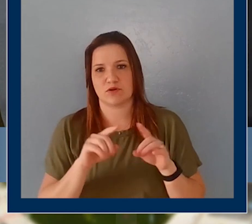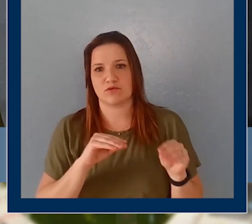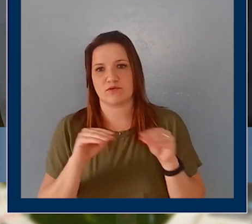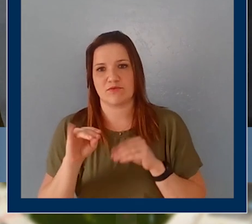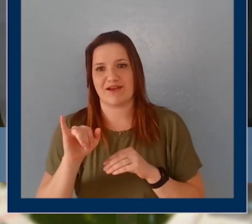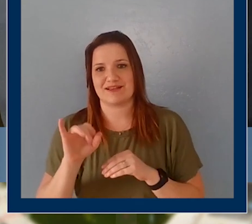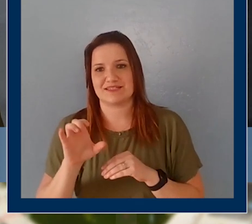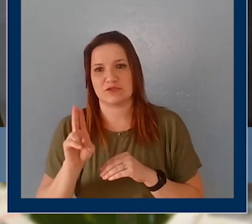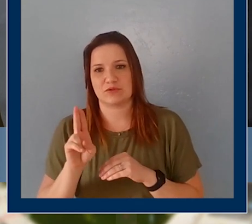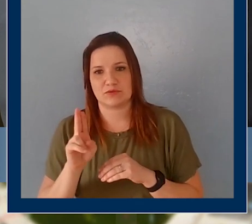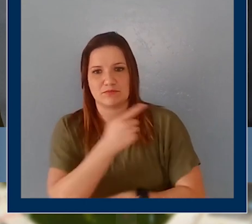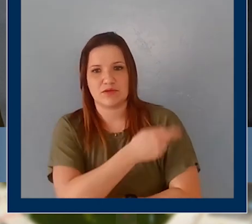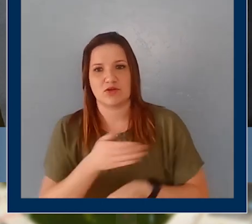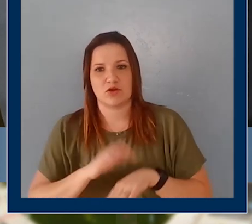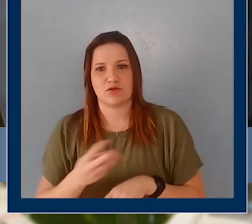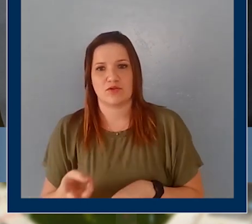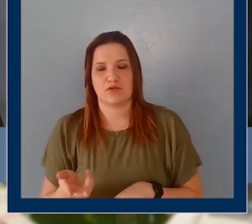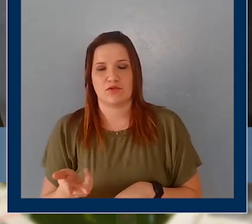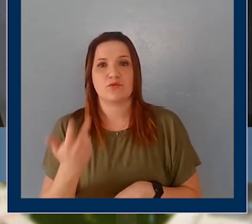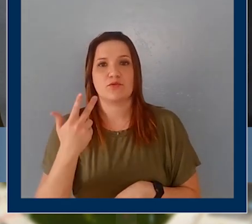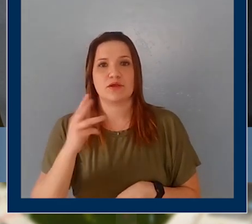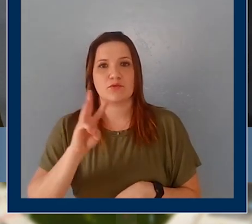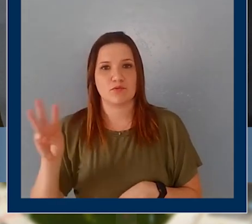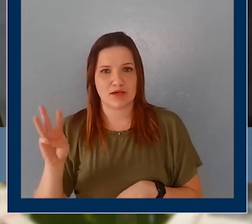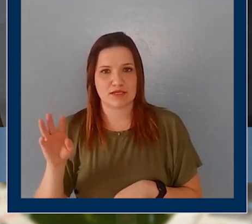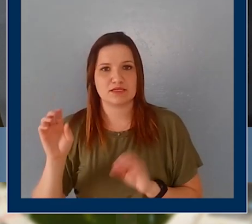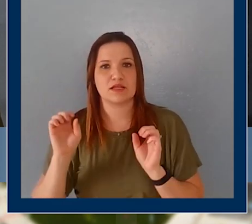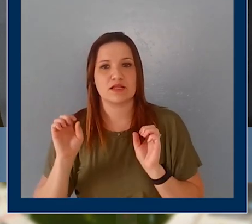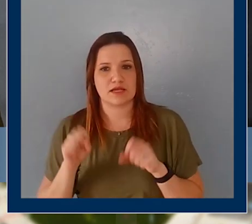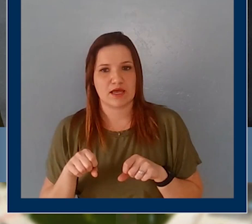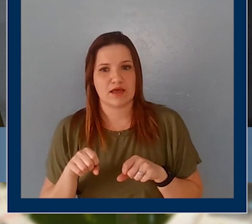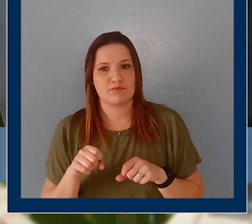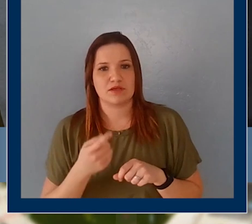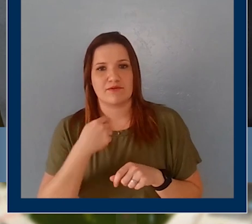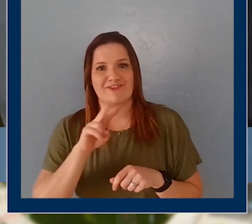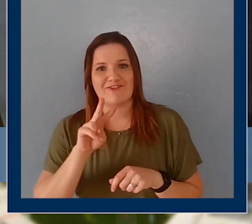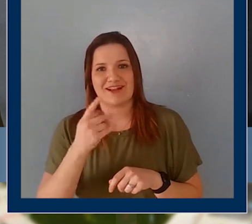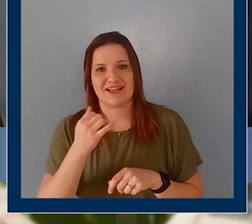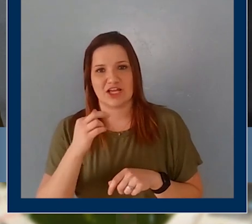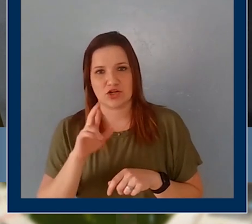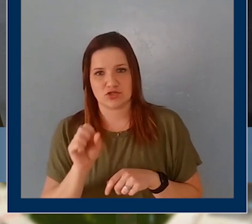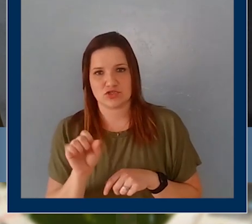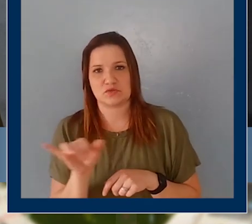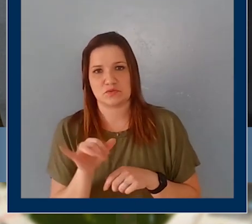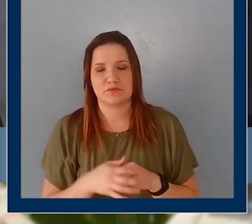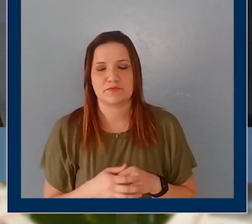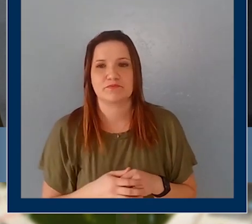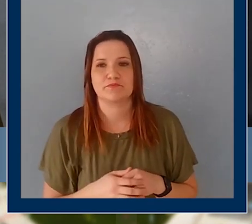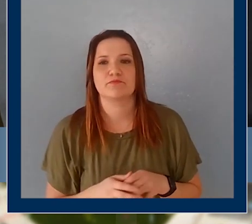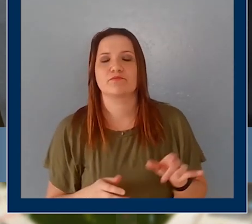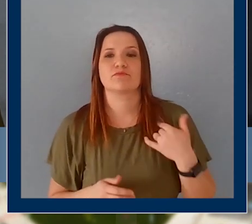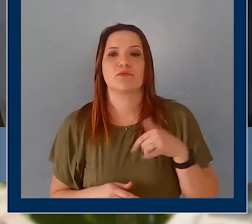of 27 COVID patients that are actually on a ventilator right now that have been intubated. I think